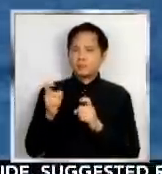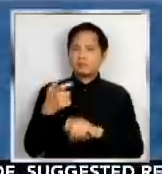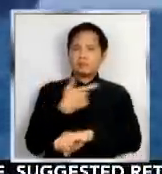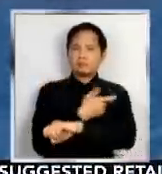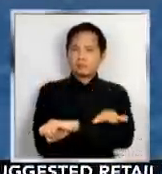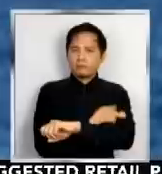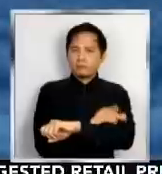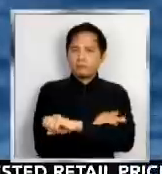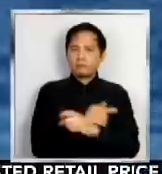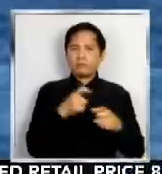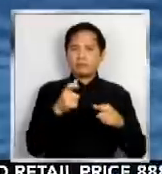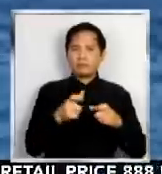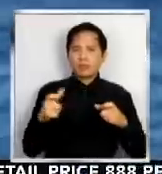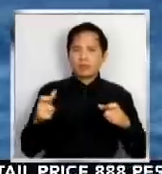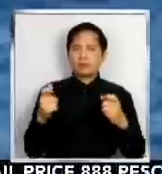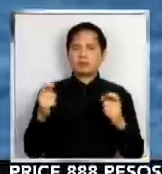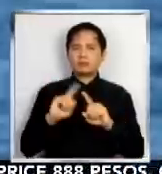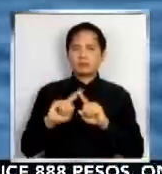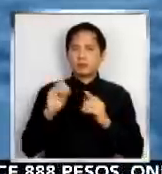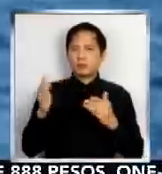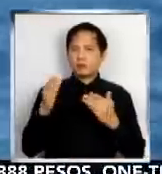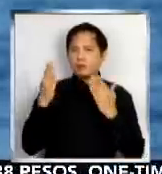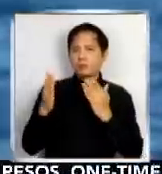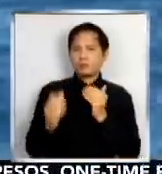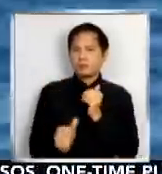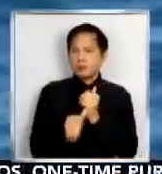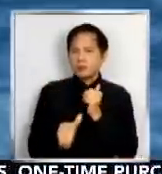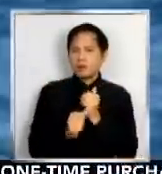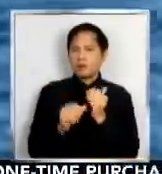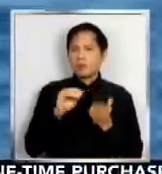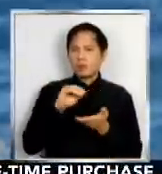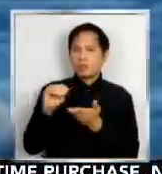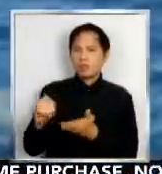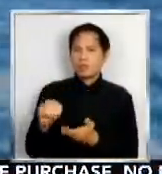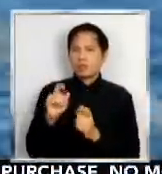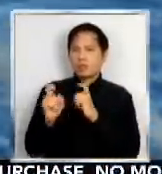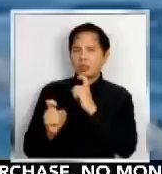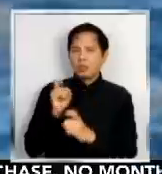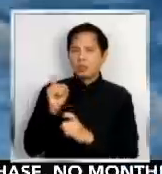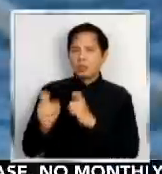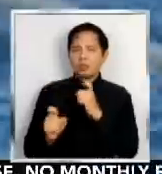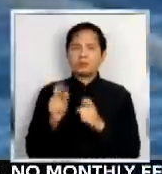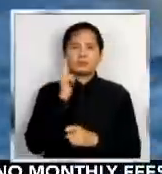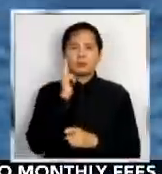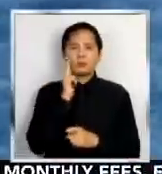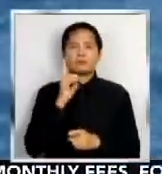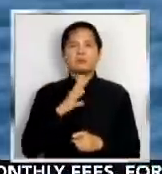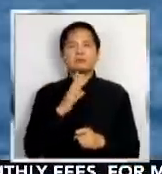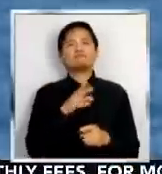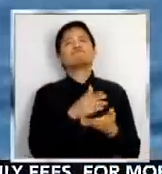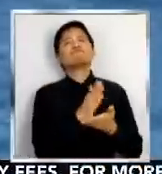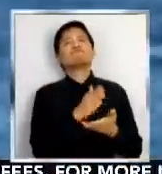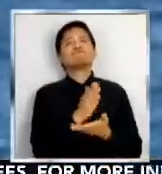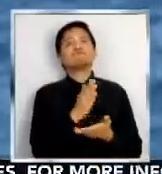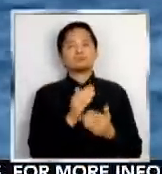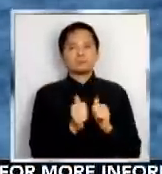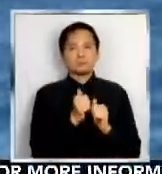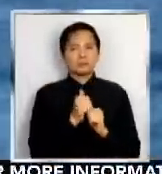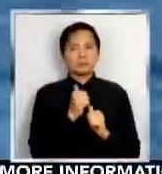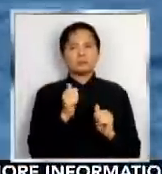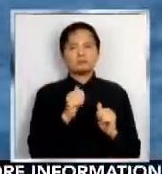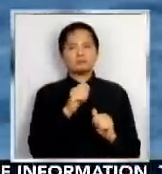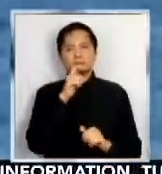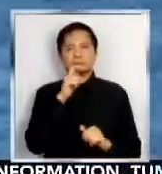offers and promises of assistance, he basically also withholds from taking